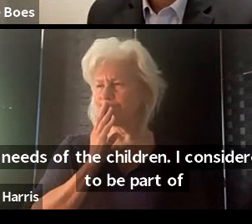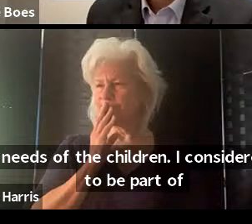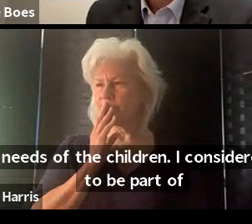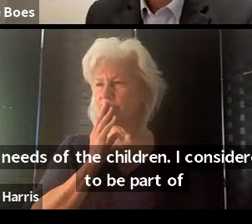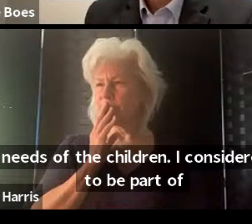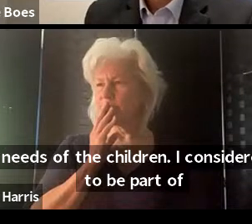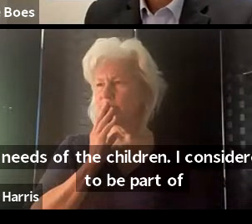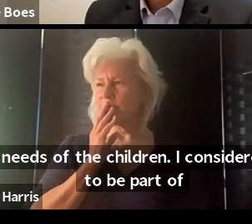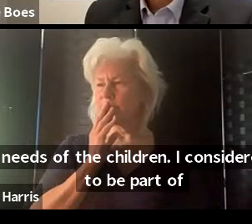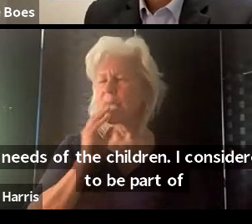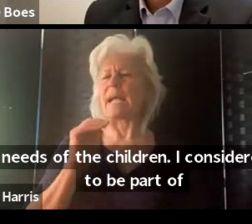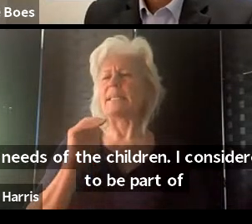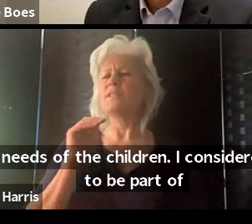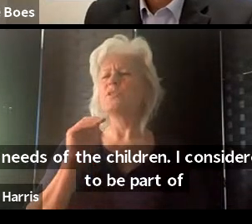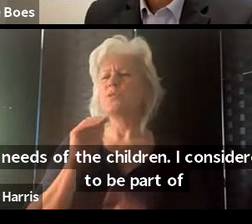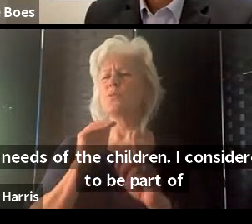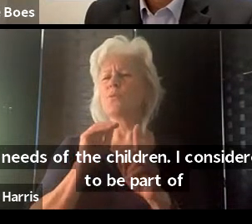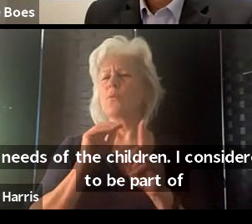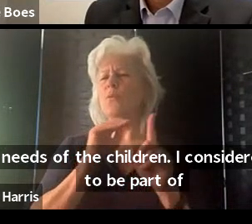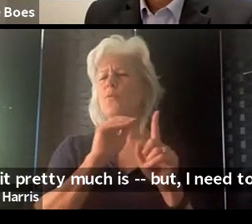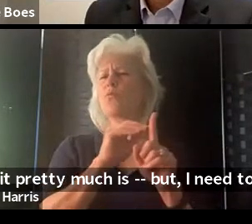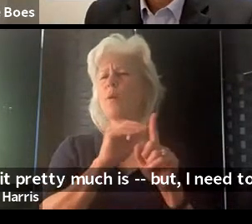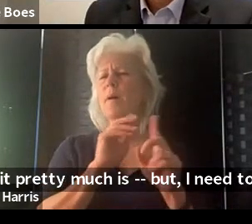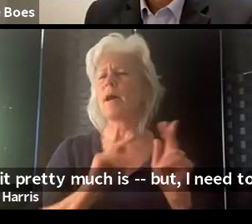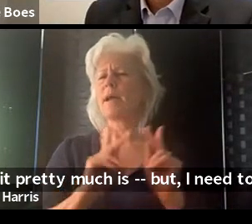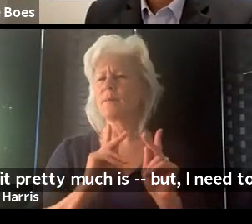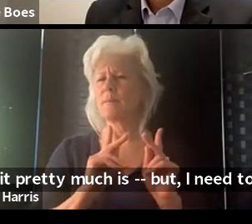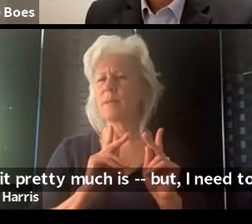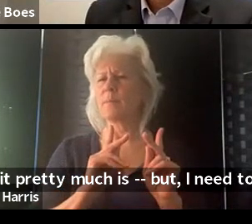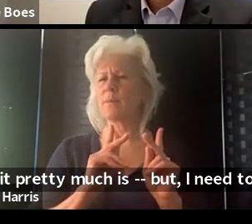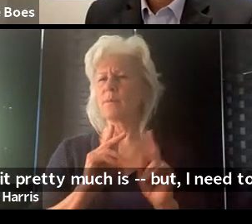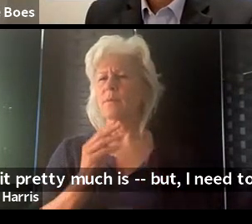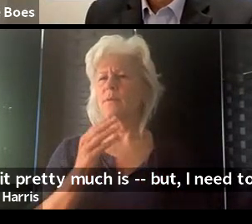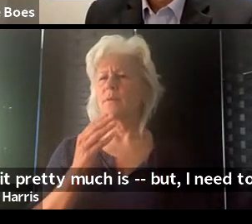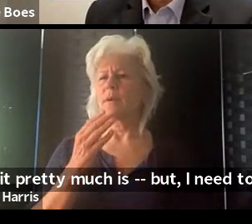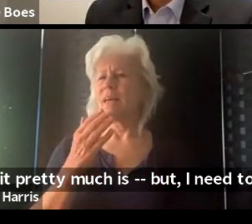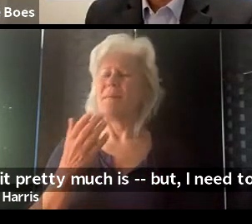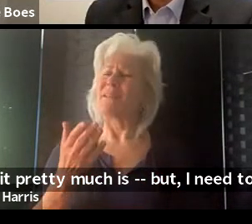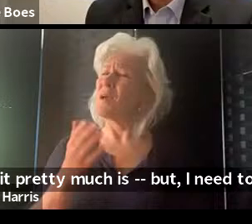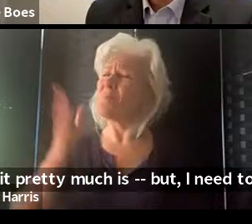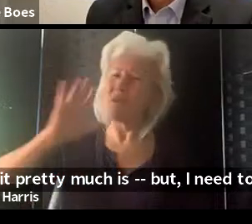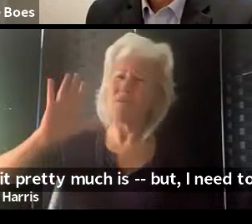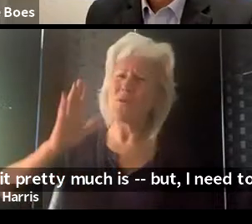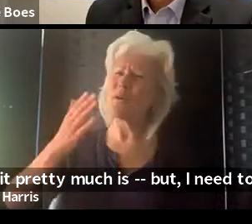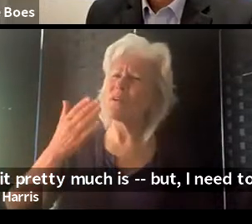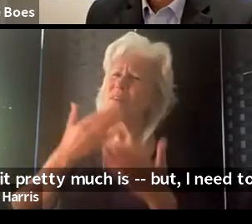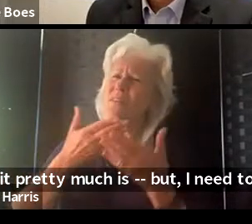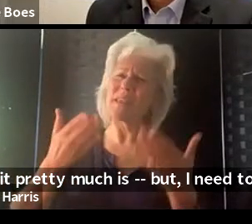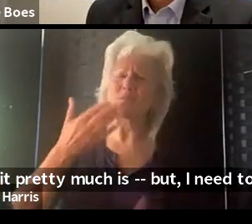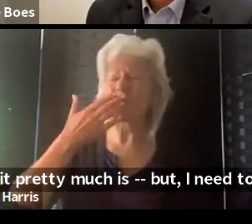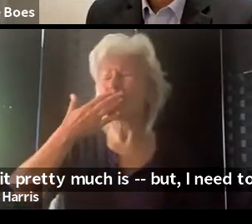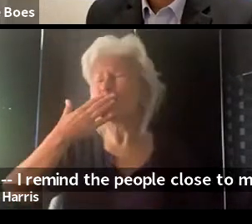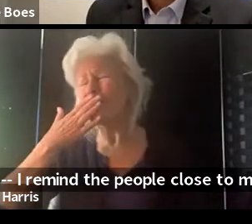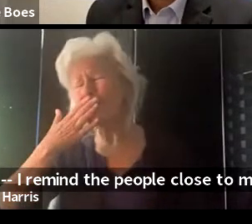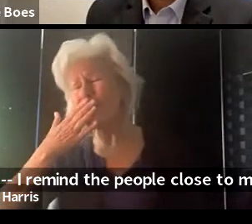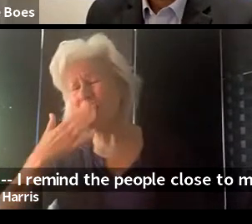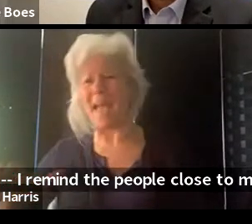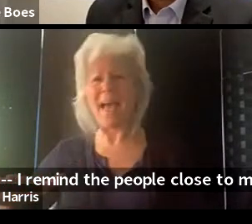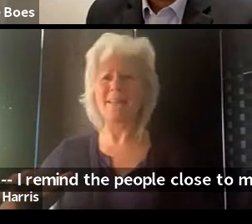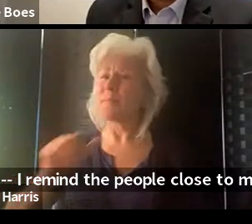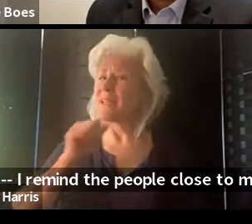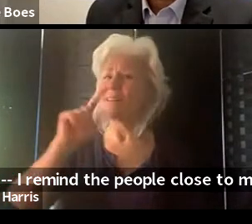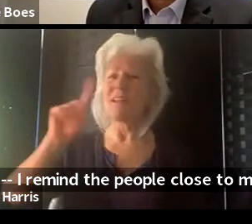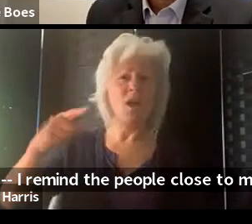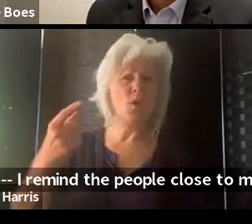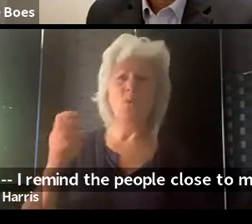I remind the people close to me how bad things were originally. I mean, our children were denied not only an education, but